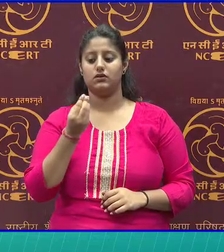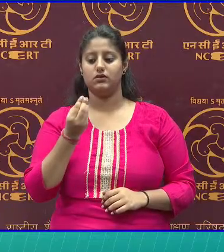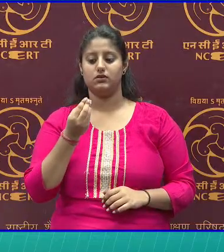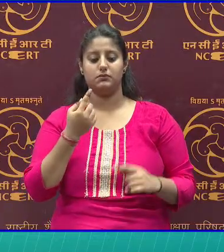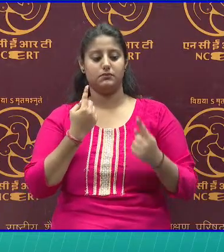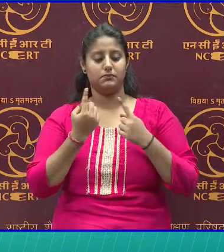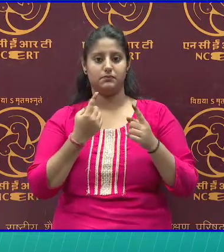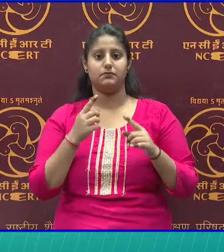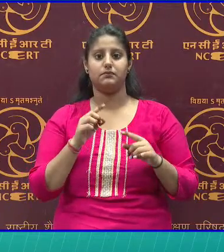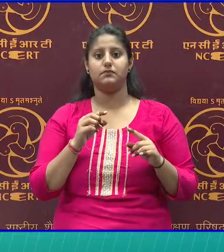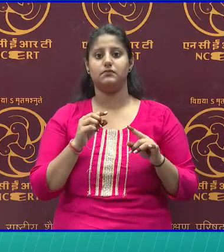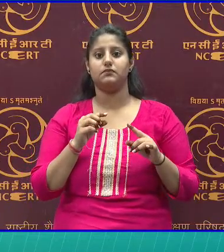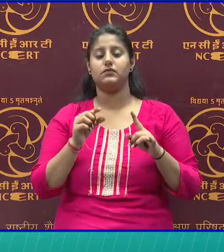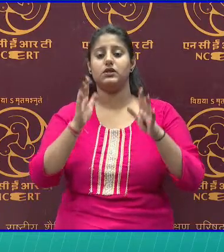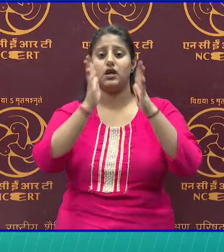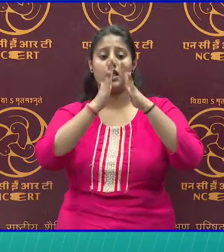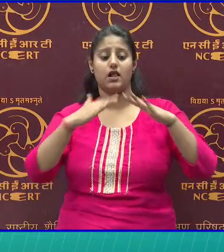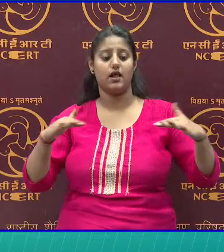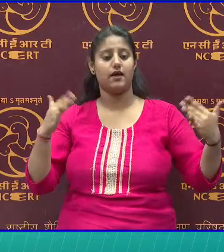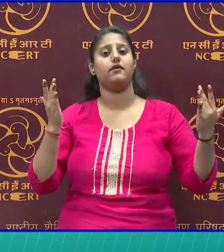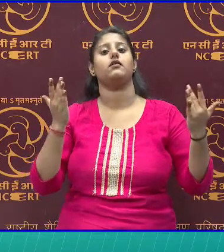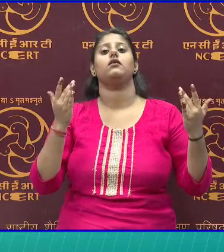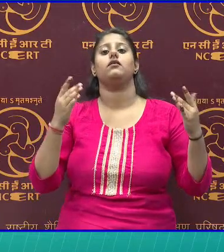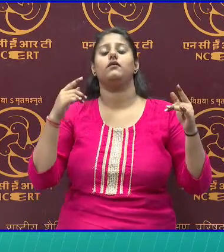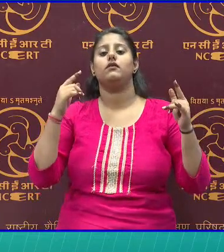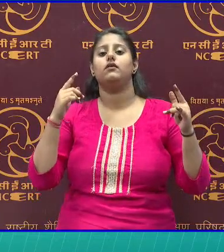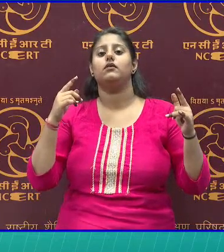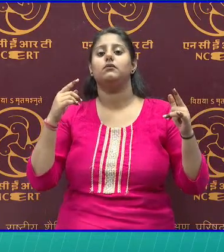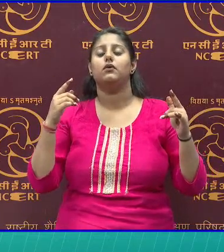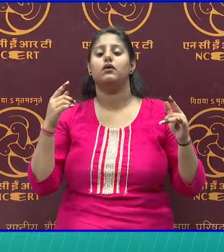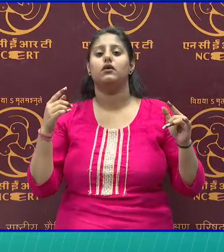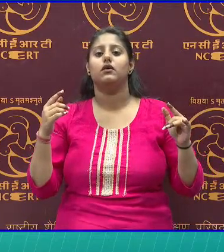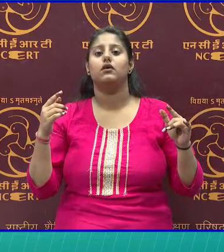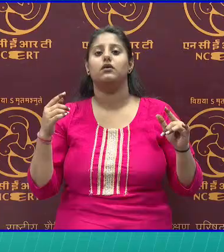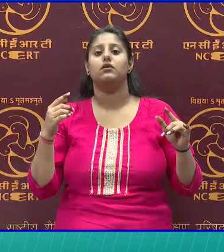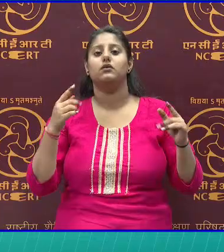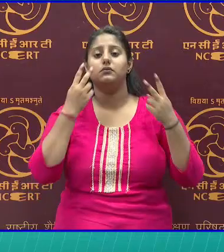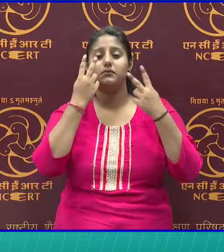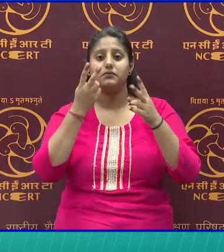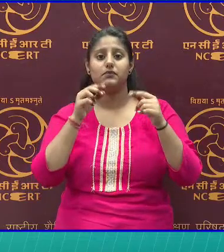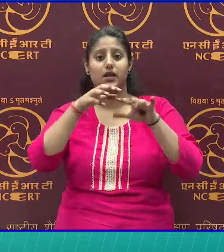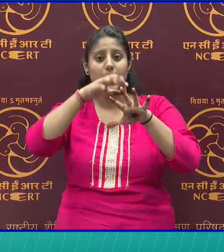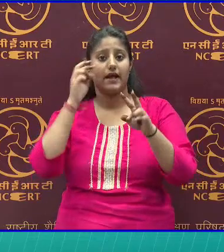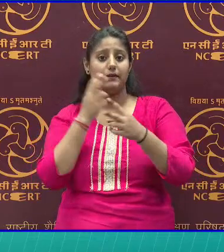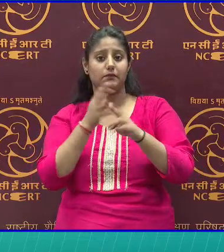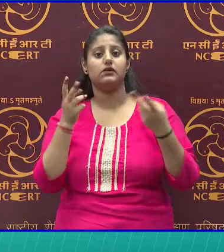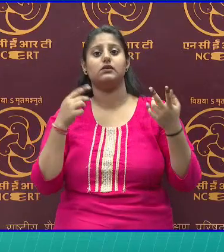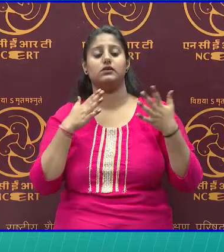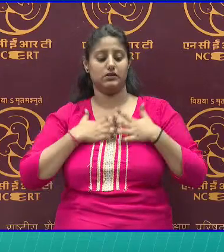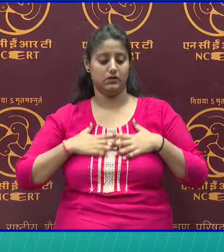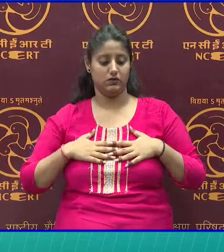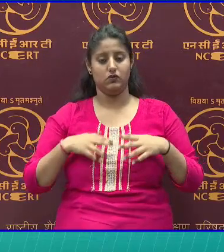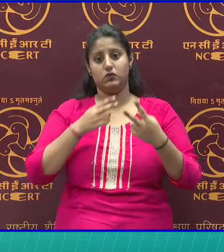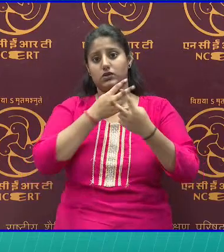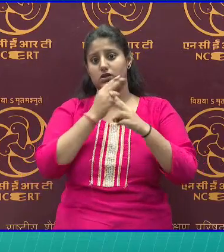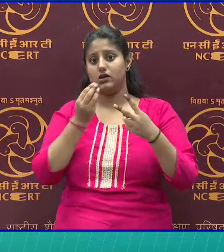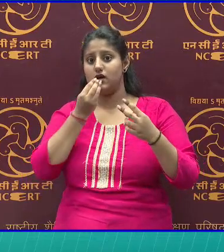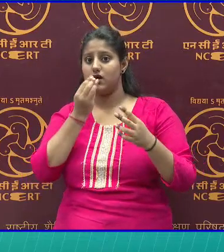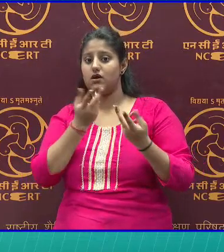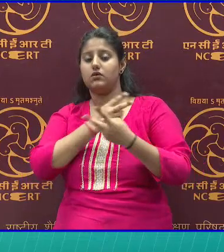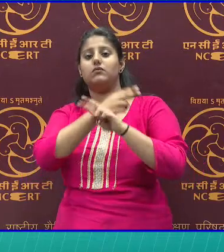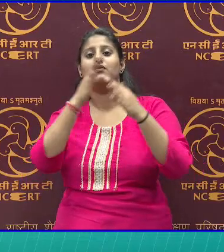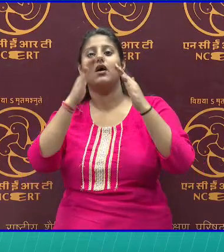of comparing lives in mountains by capturing the differences in trees, animals, house, clothes, food, festival and art